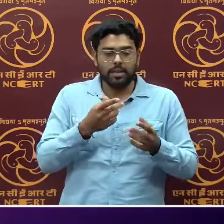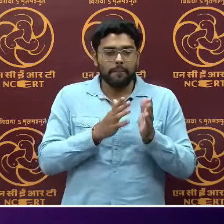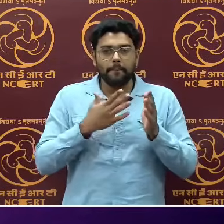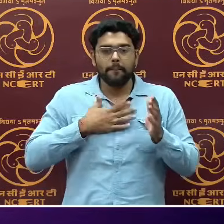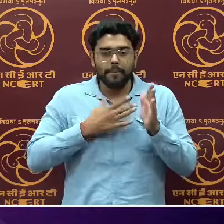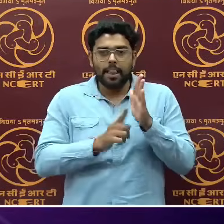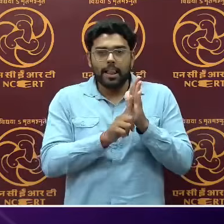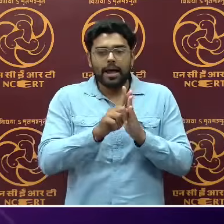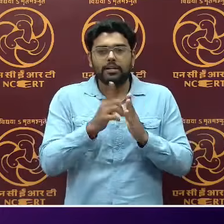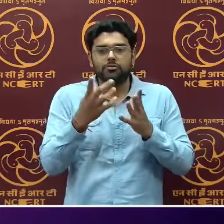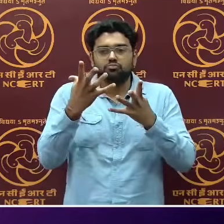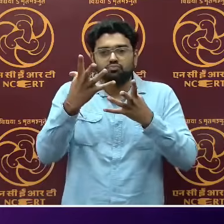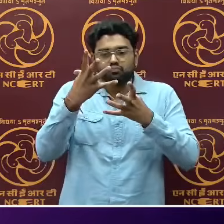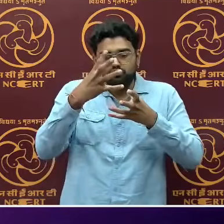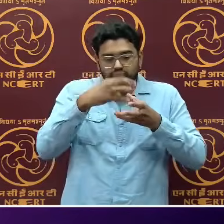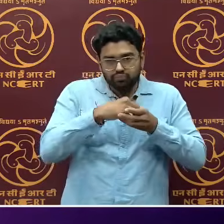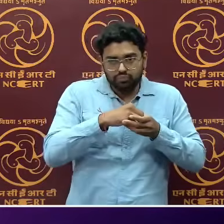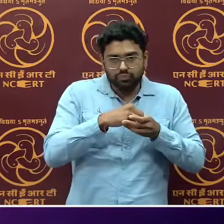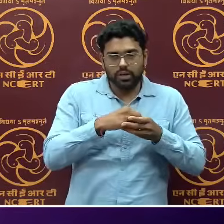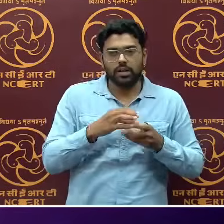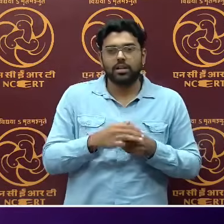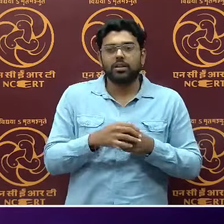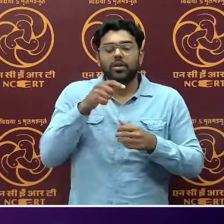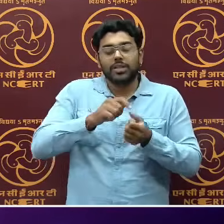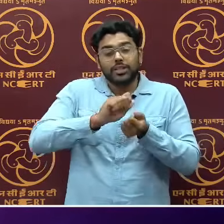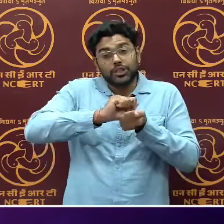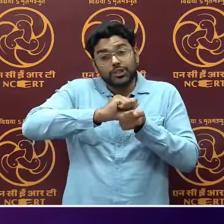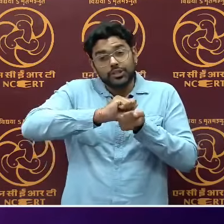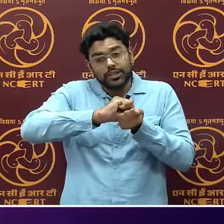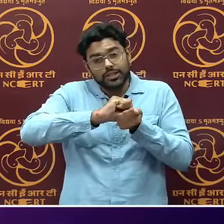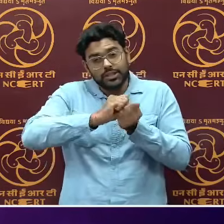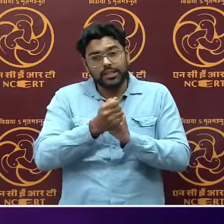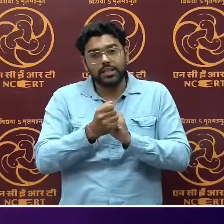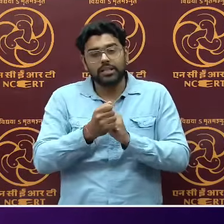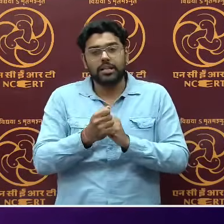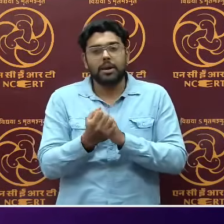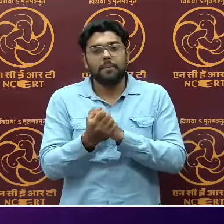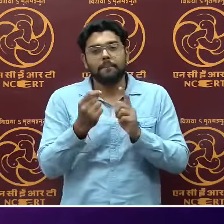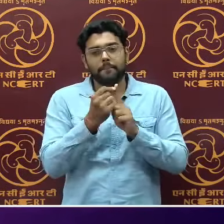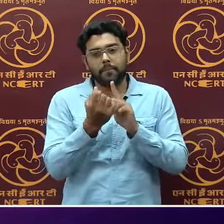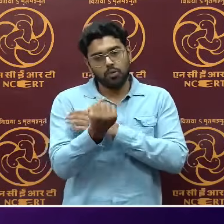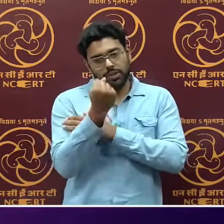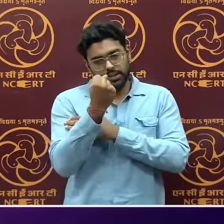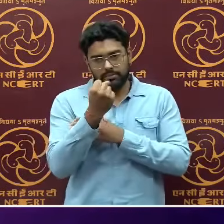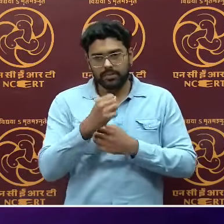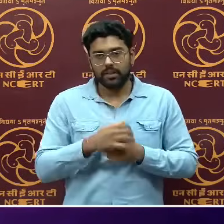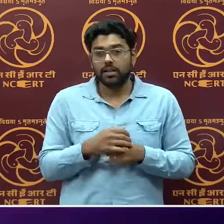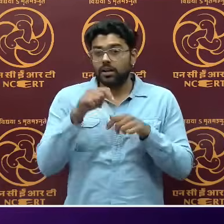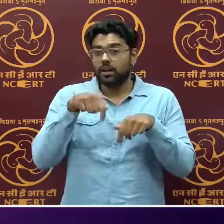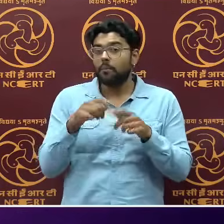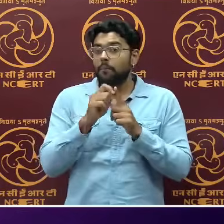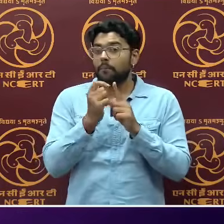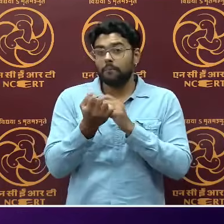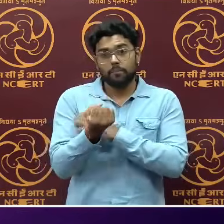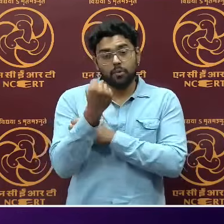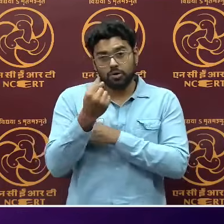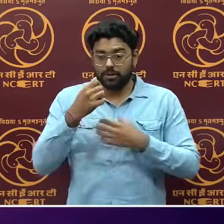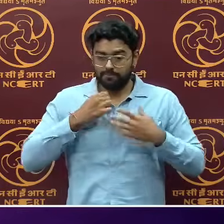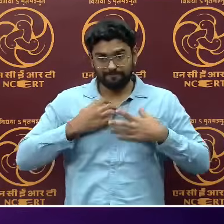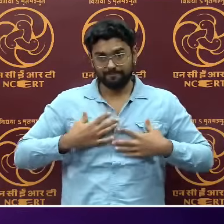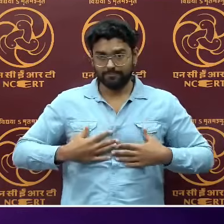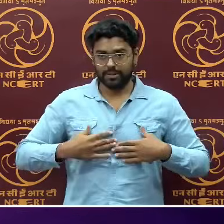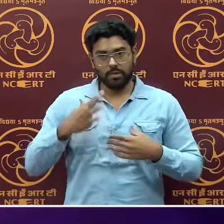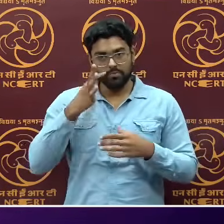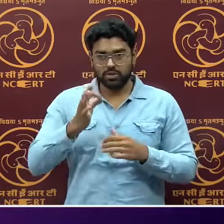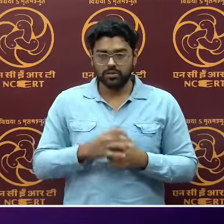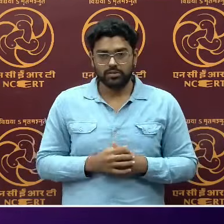are absorbing that nitrogen and converting it into proteins. Now proteins are very important for our body. They